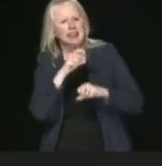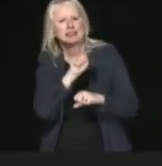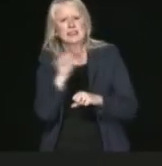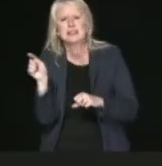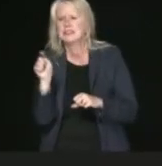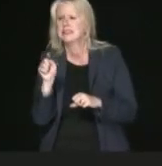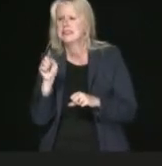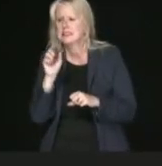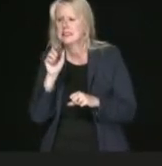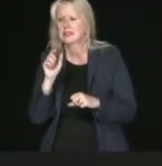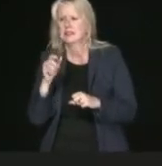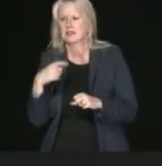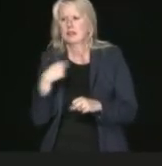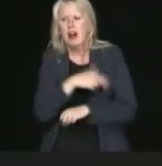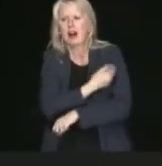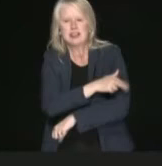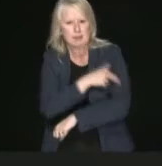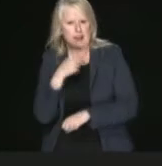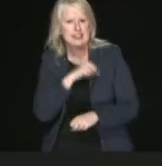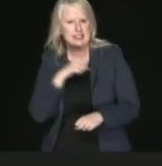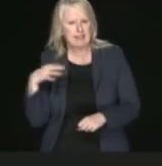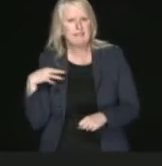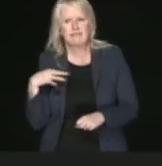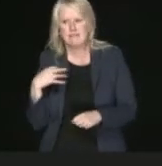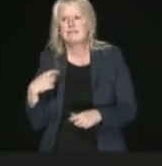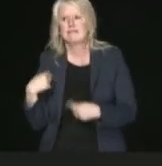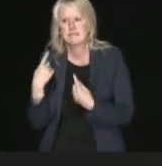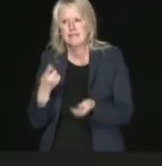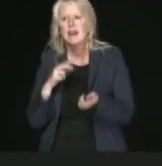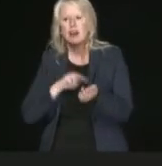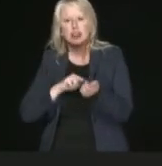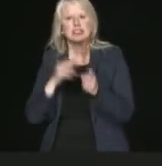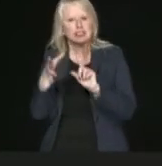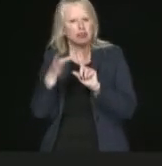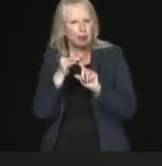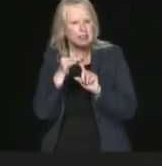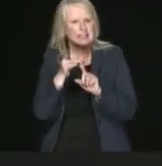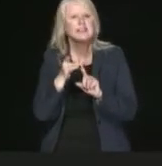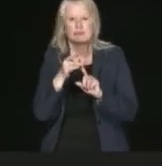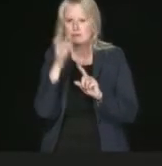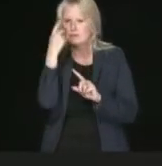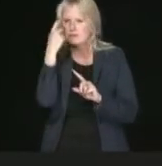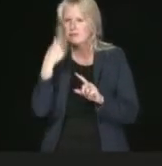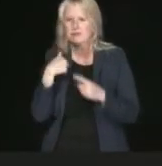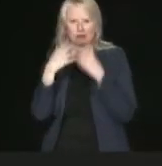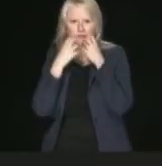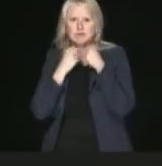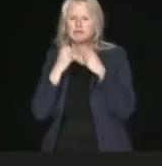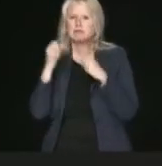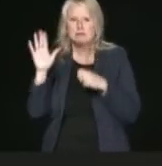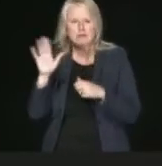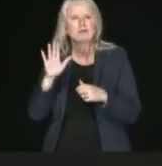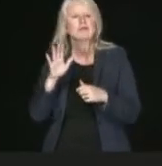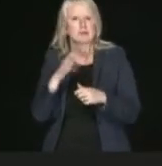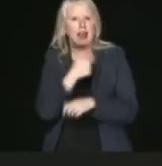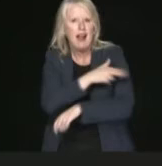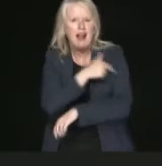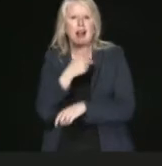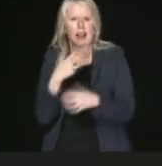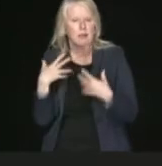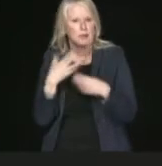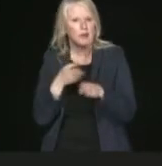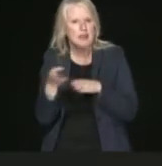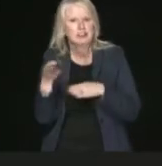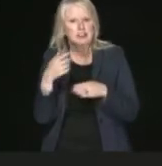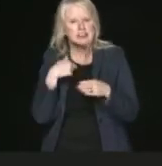are tremendously worried whenever a healthcare professional contracts the virus. That is why providing